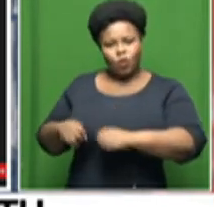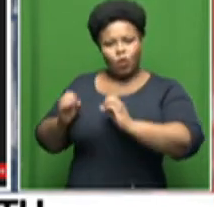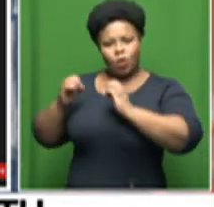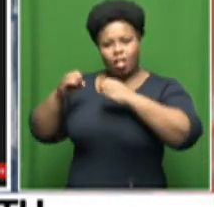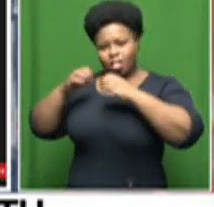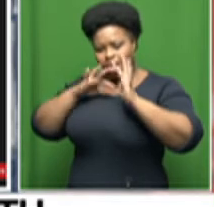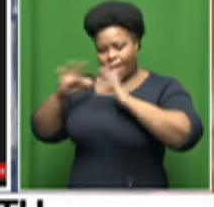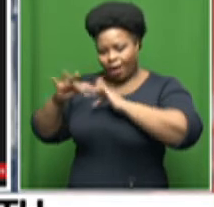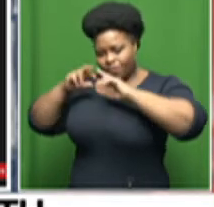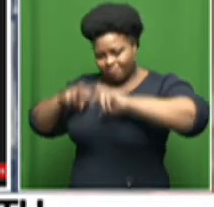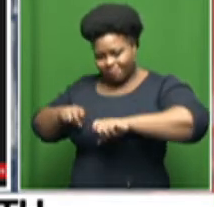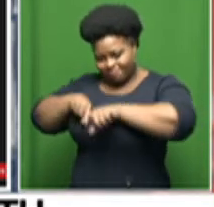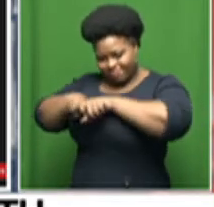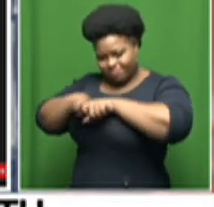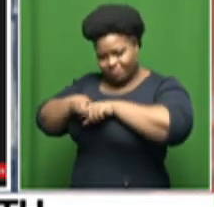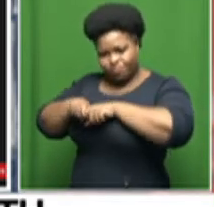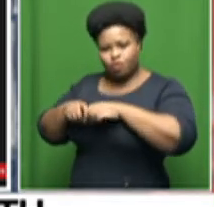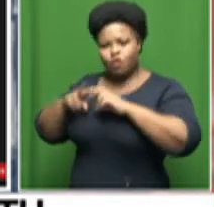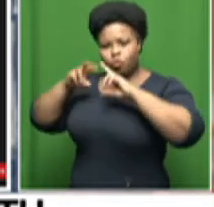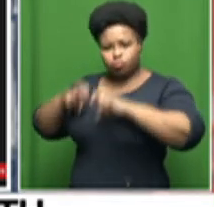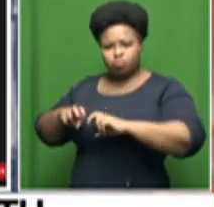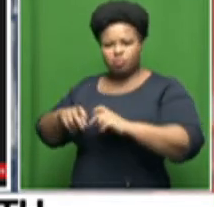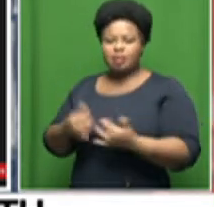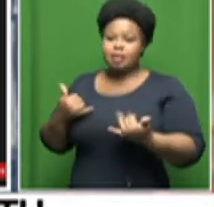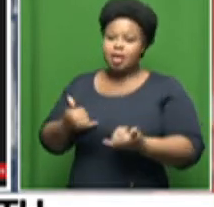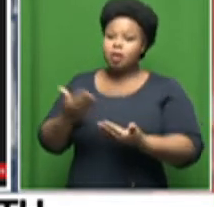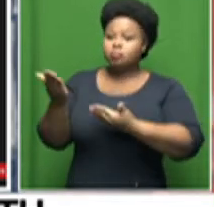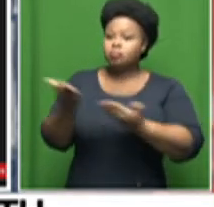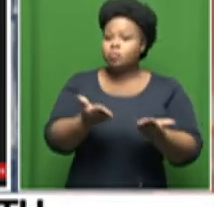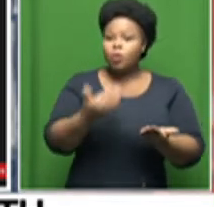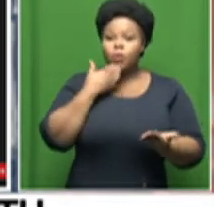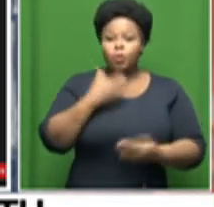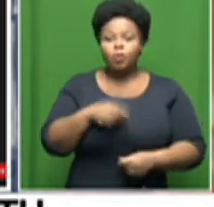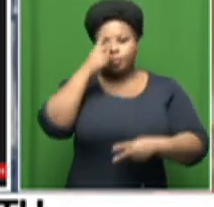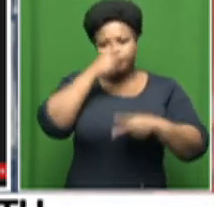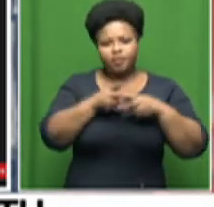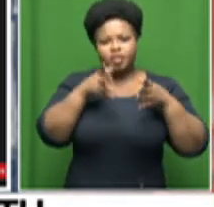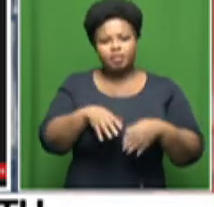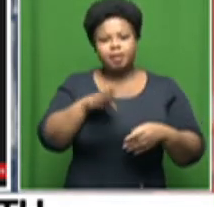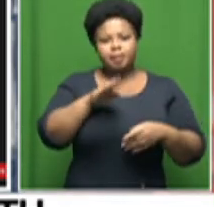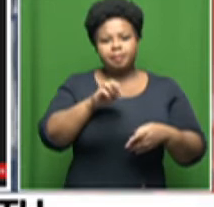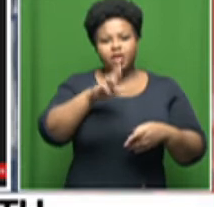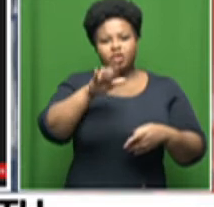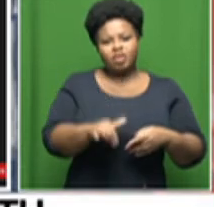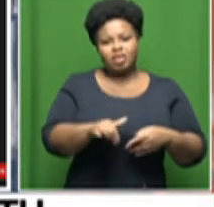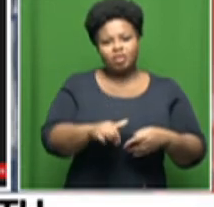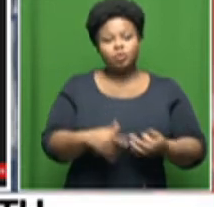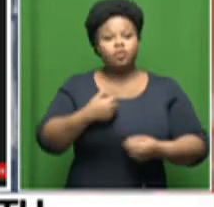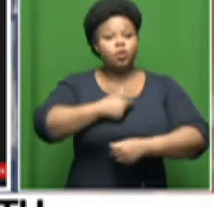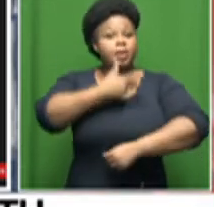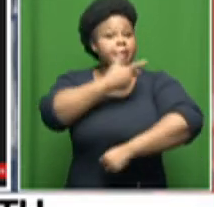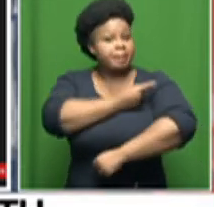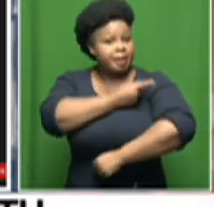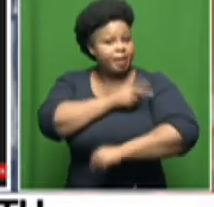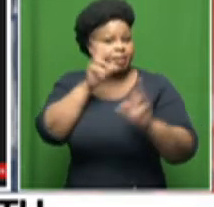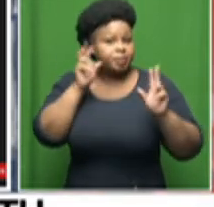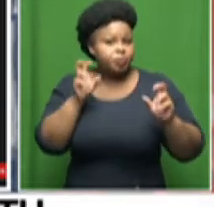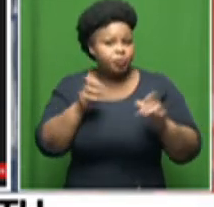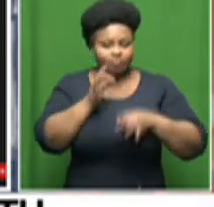now Professor Berishuk to come in and make his comments on the issues relating to vaccination, but also